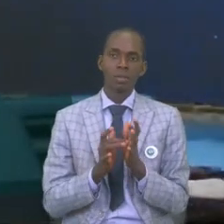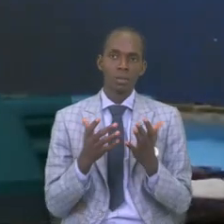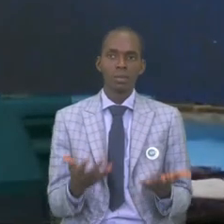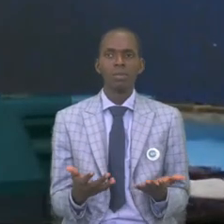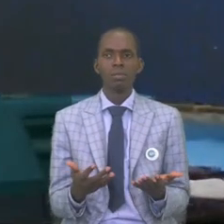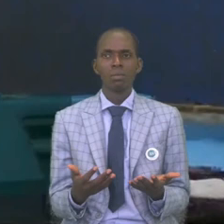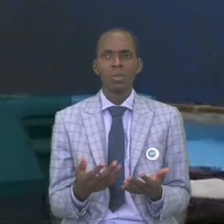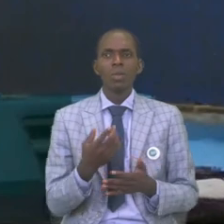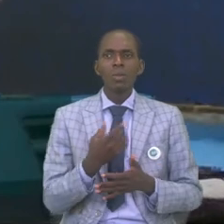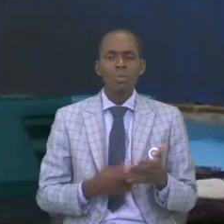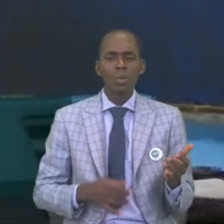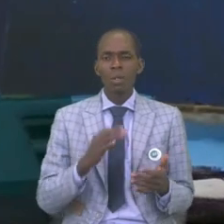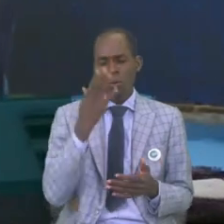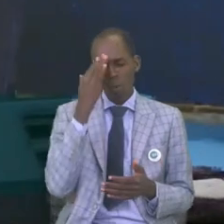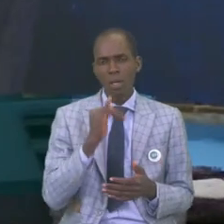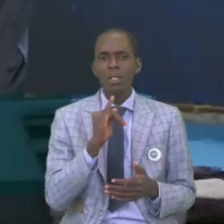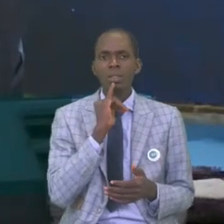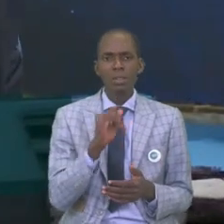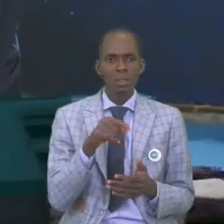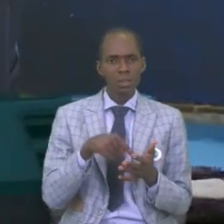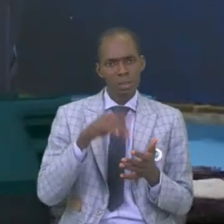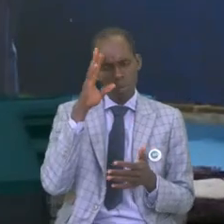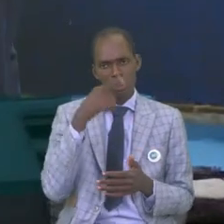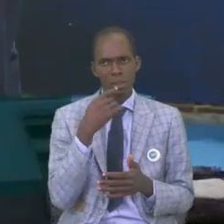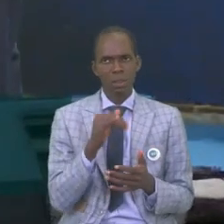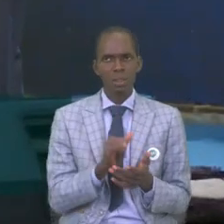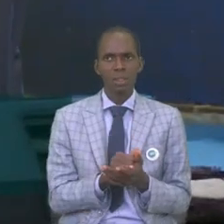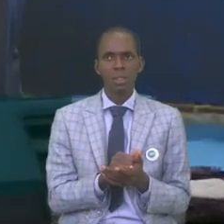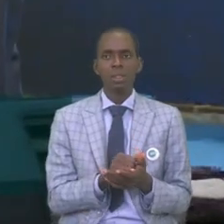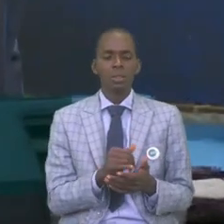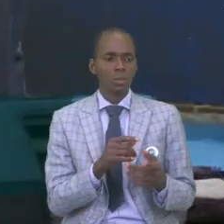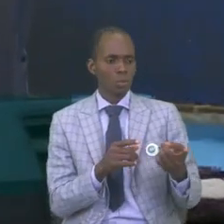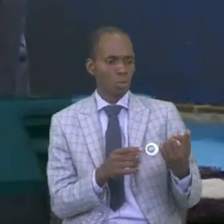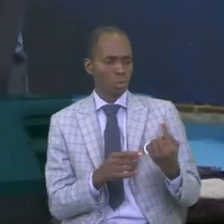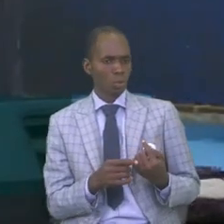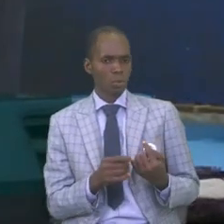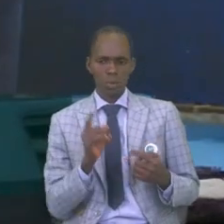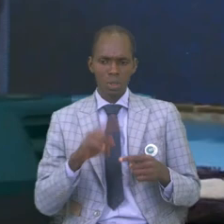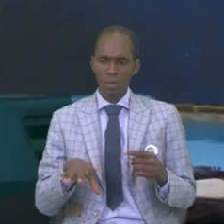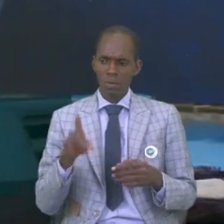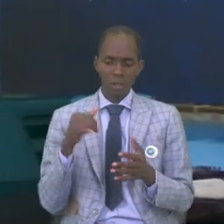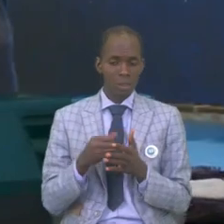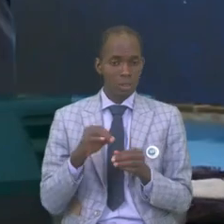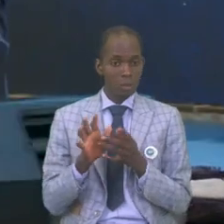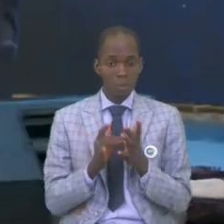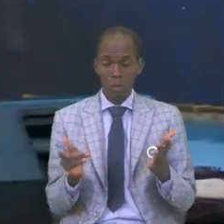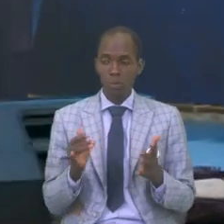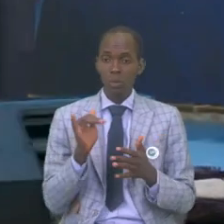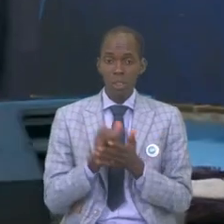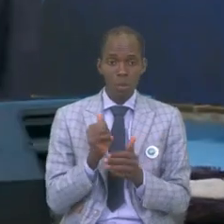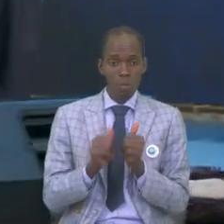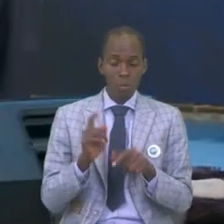the apostle saying that? It said that if this came and you cannot find it in the scripture, don't believe it, don't accept it. If this